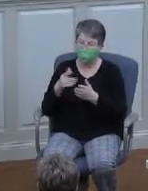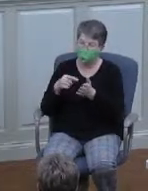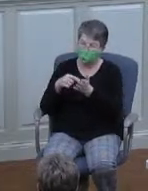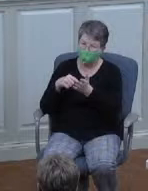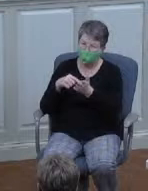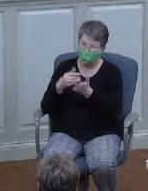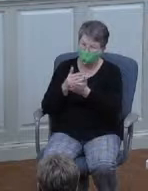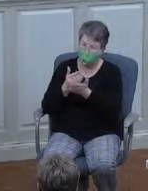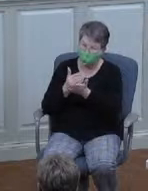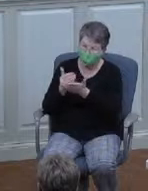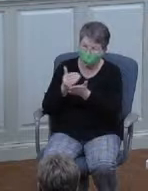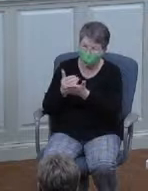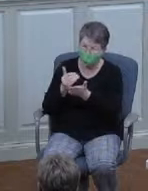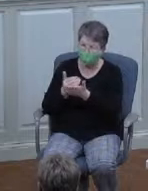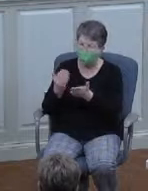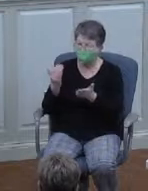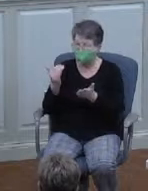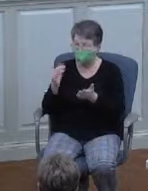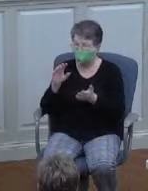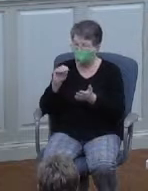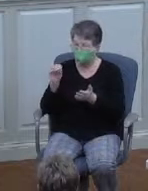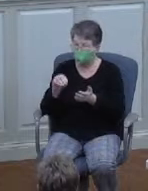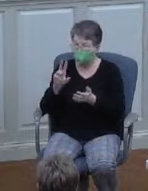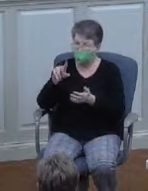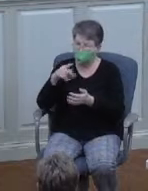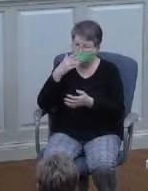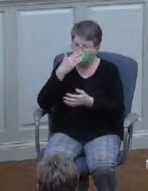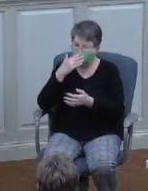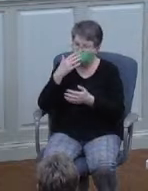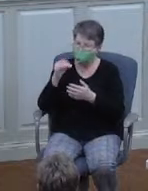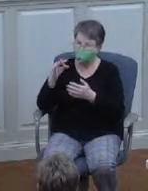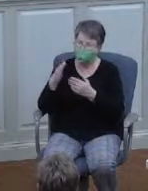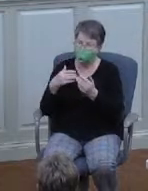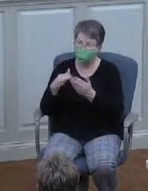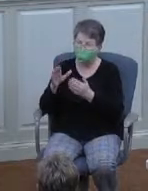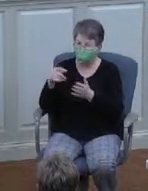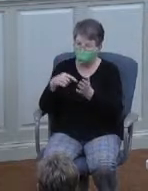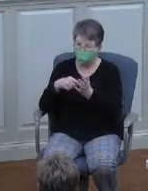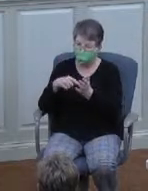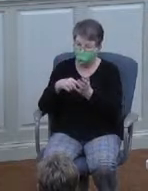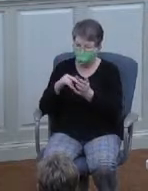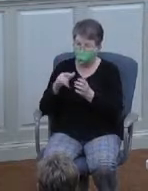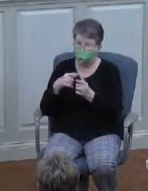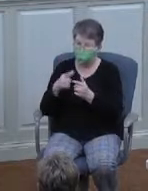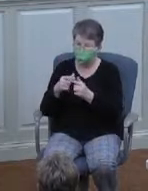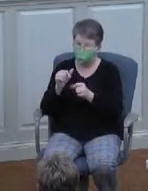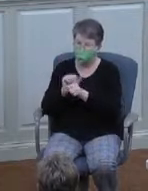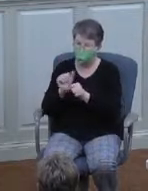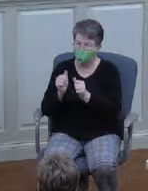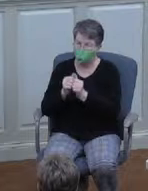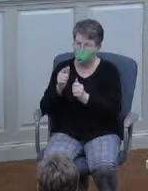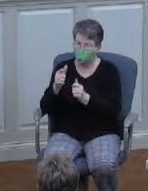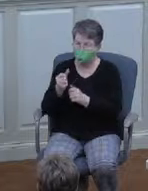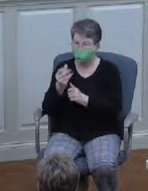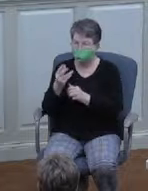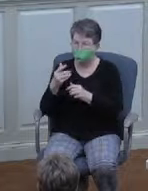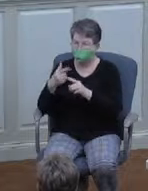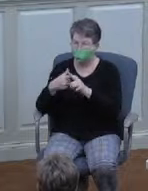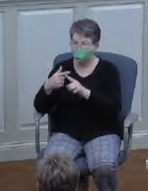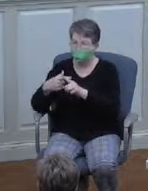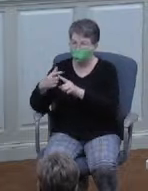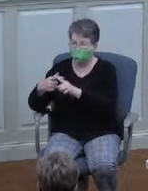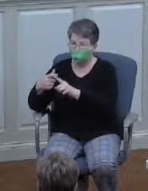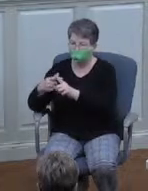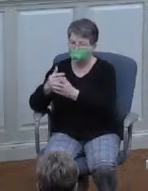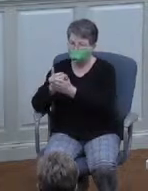plan with them, you know, 15% up front of whatever your debt is, and then working with them over several months to pay that debt off. Instead of